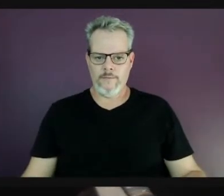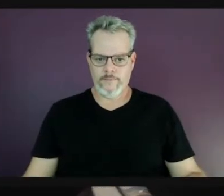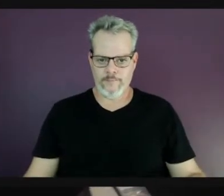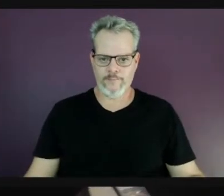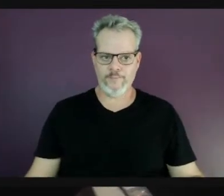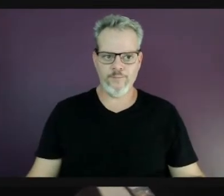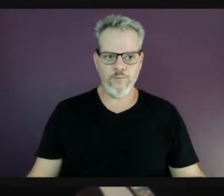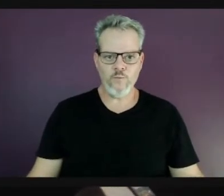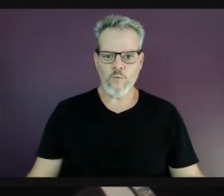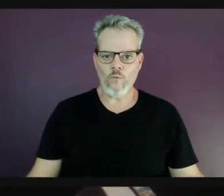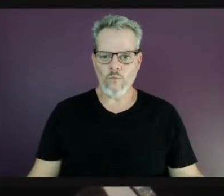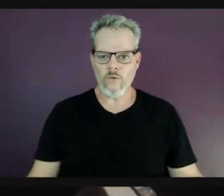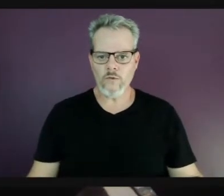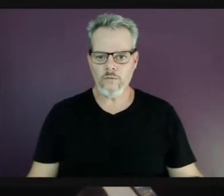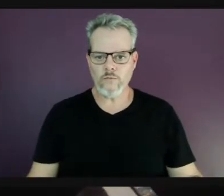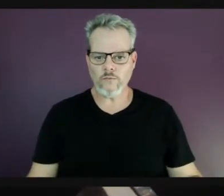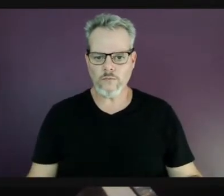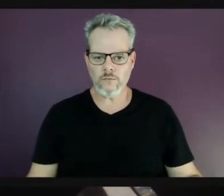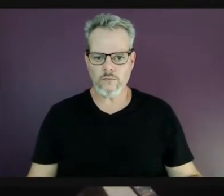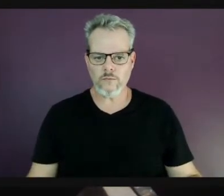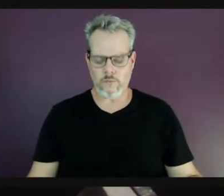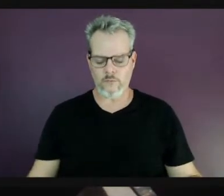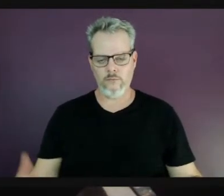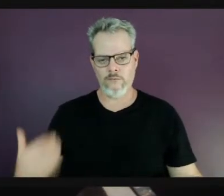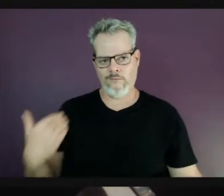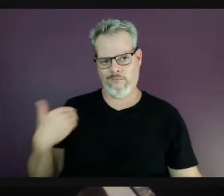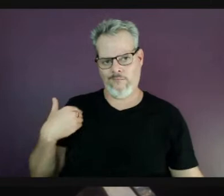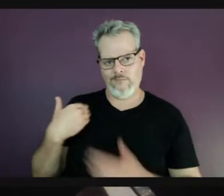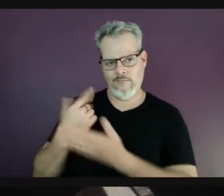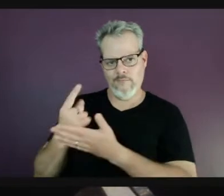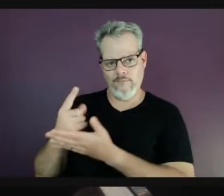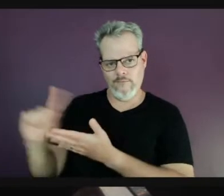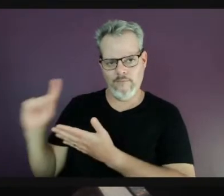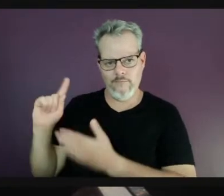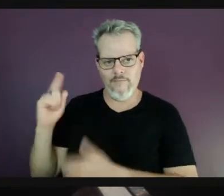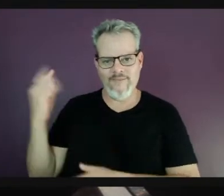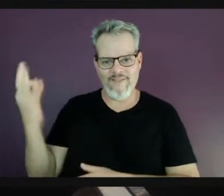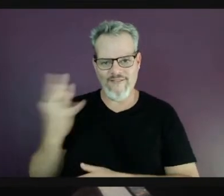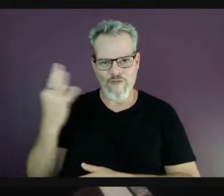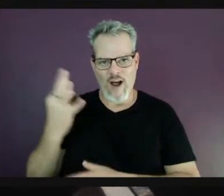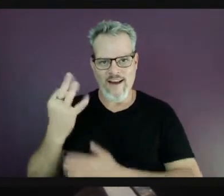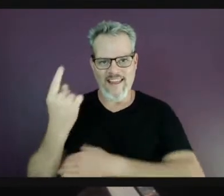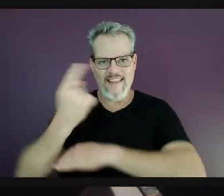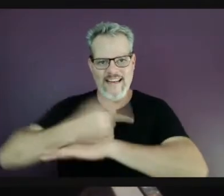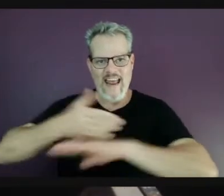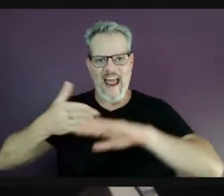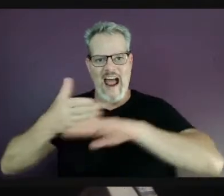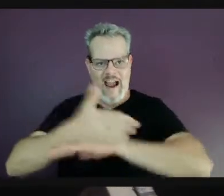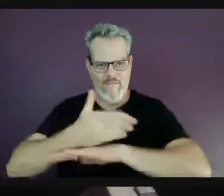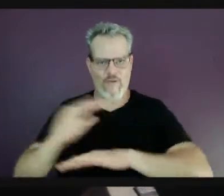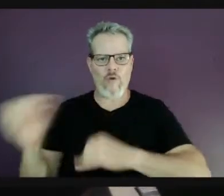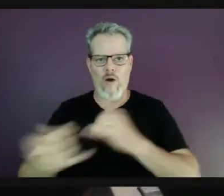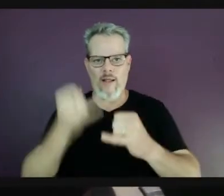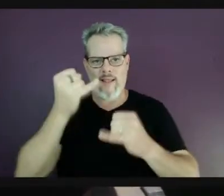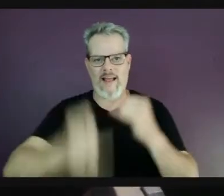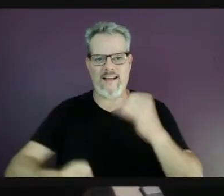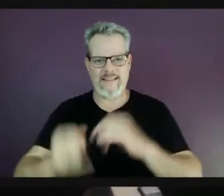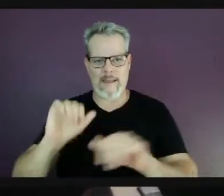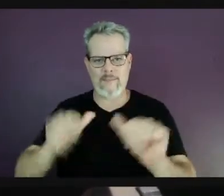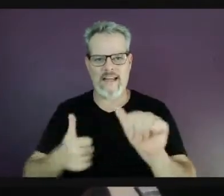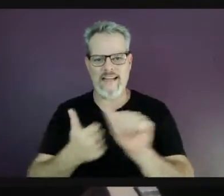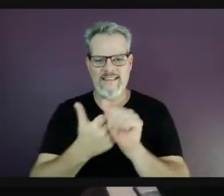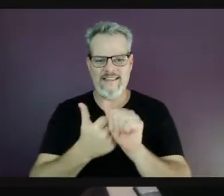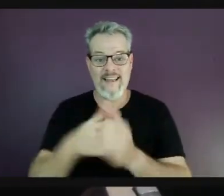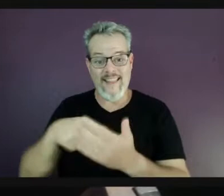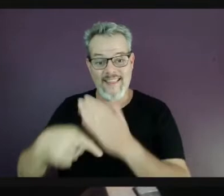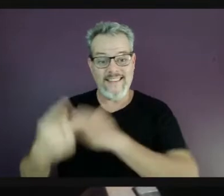right. So we'll start off at Friday last week, the day after our last update. This was a day that